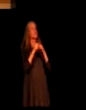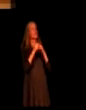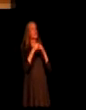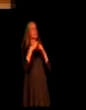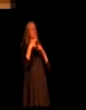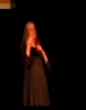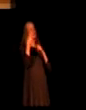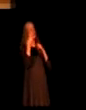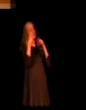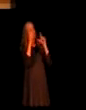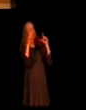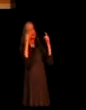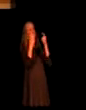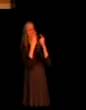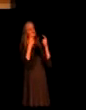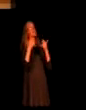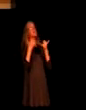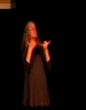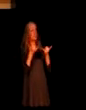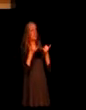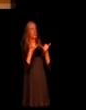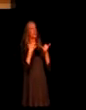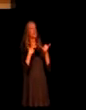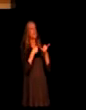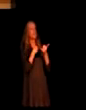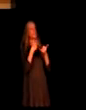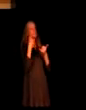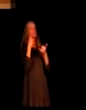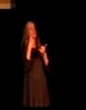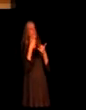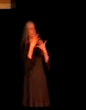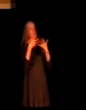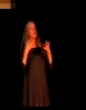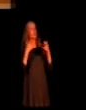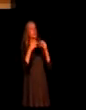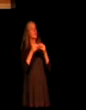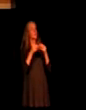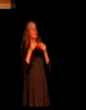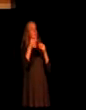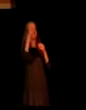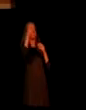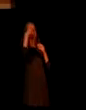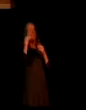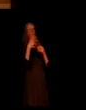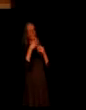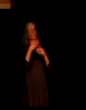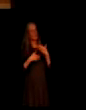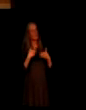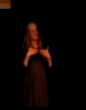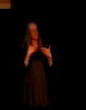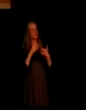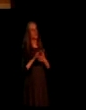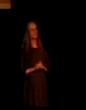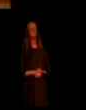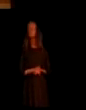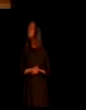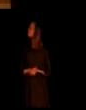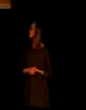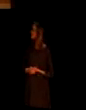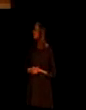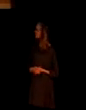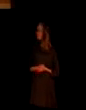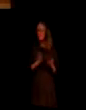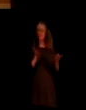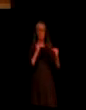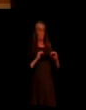latitudes, we were seeing increasing rates of photosynthesis. Then a